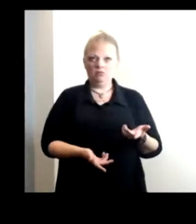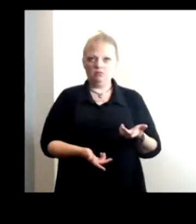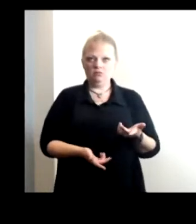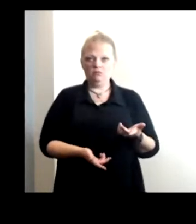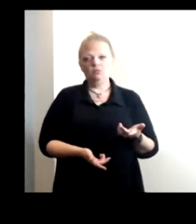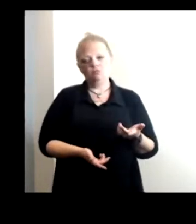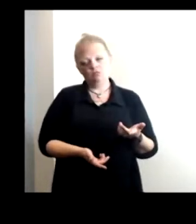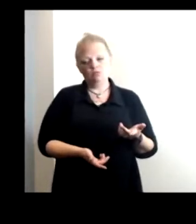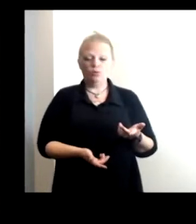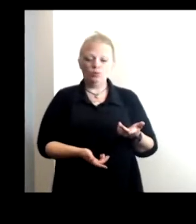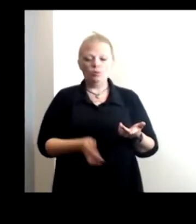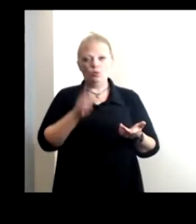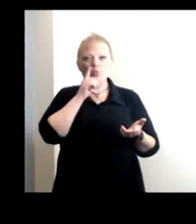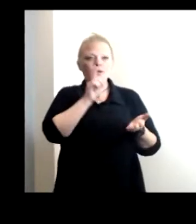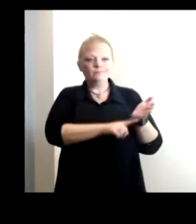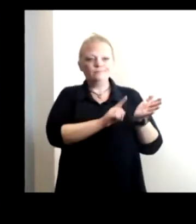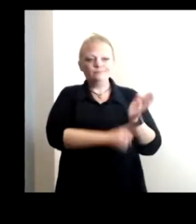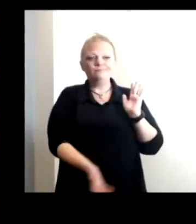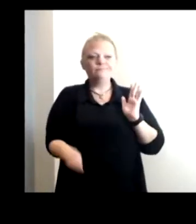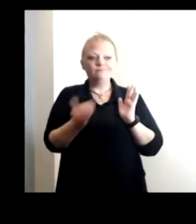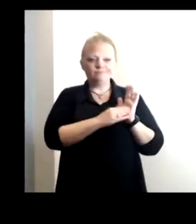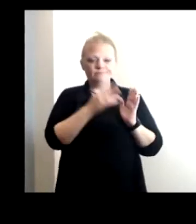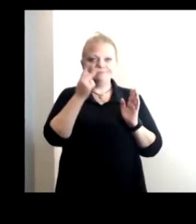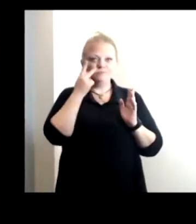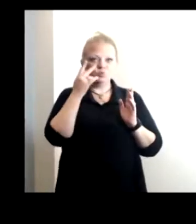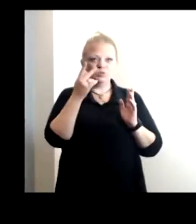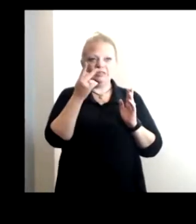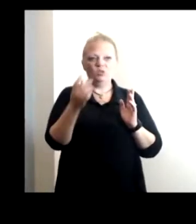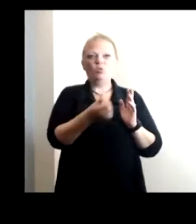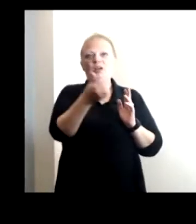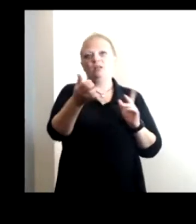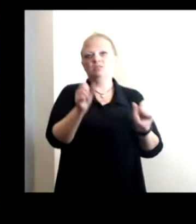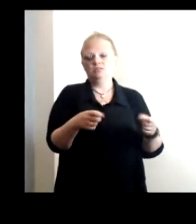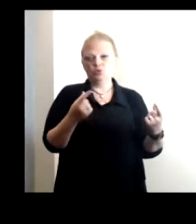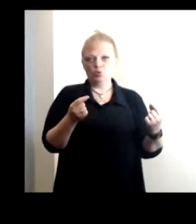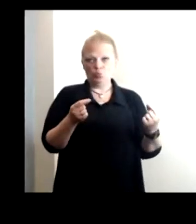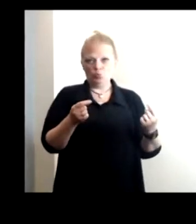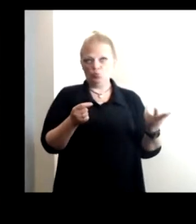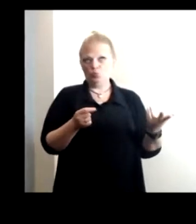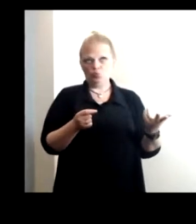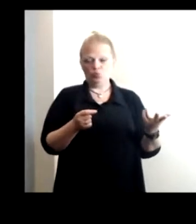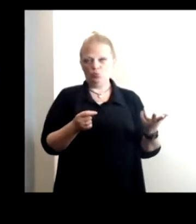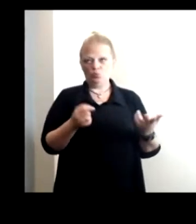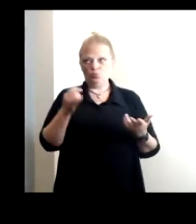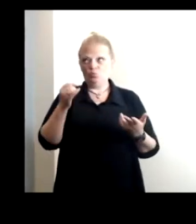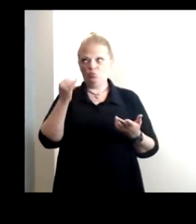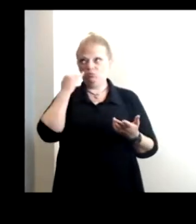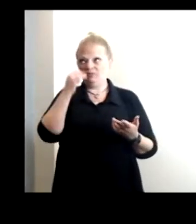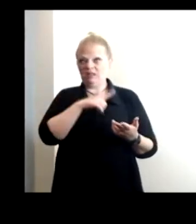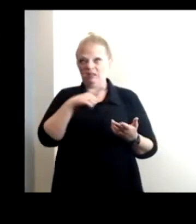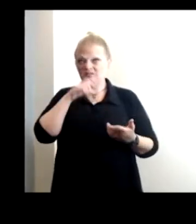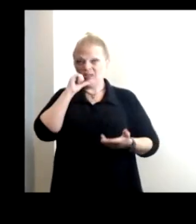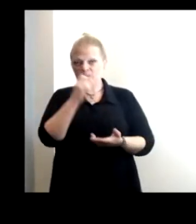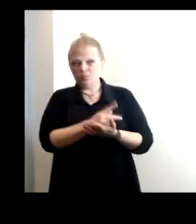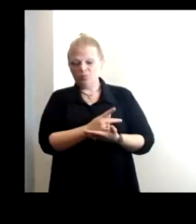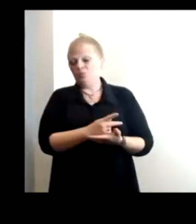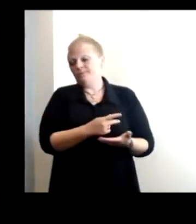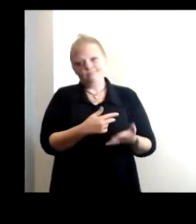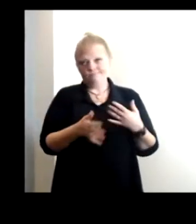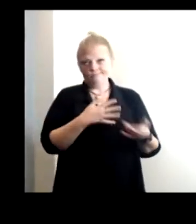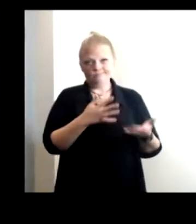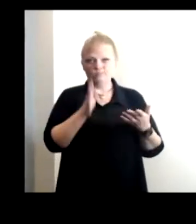we're going to take a look again and see if there's other things that we can do, even if it didn't get approved by the legislature,